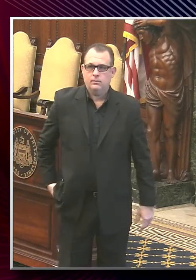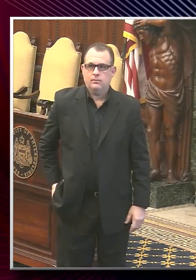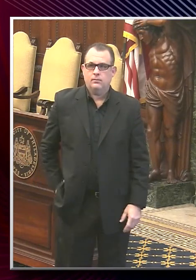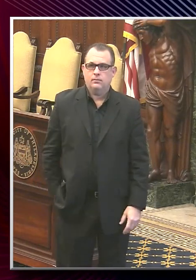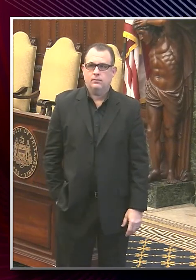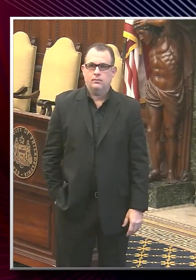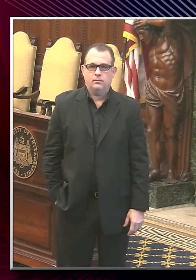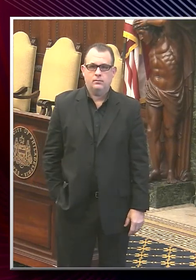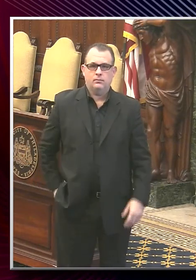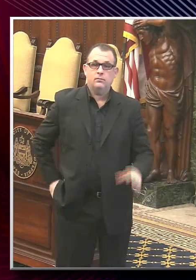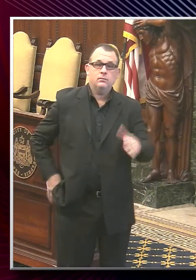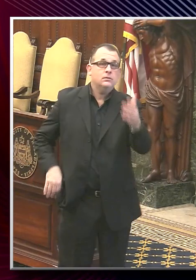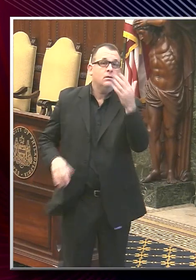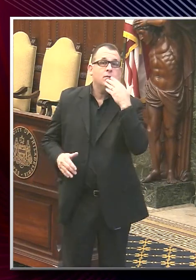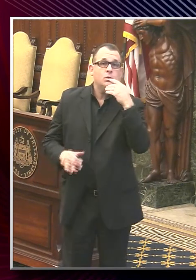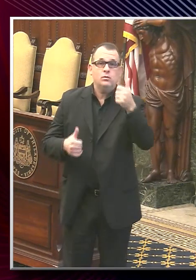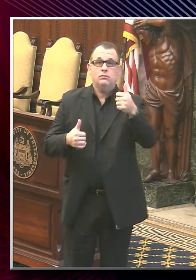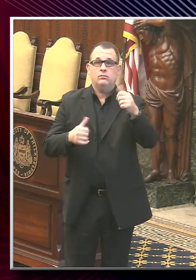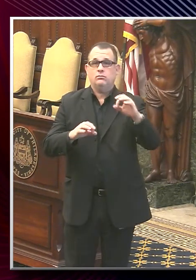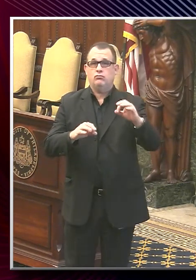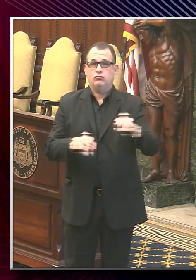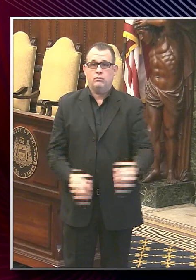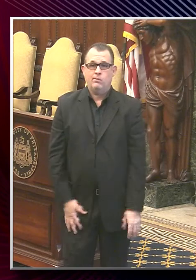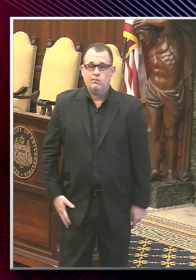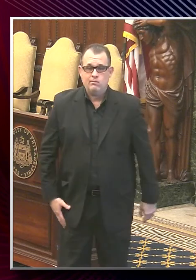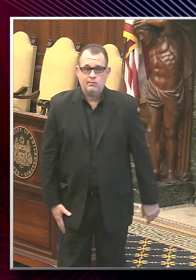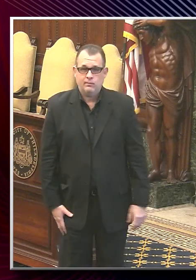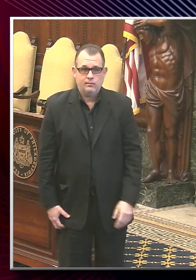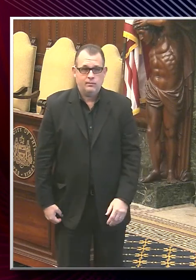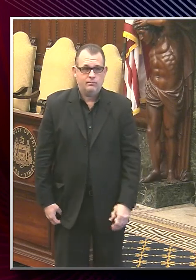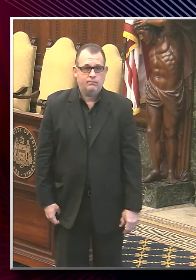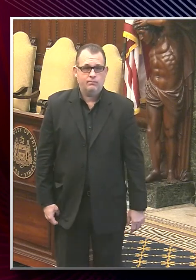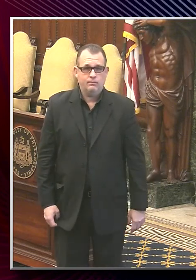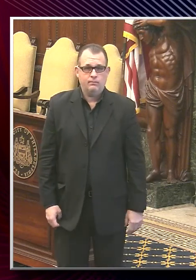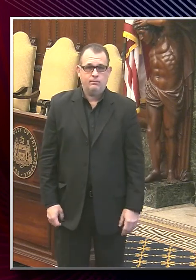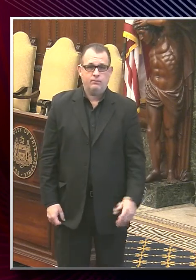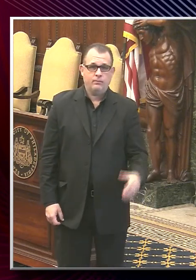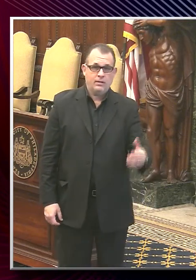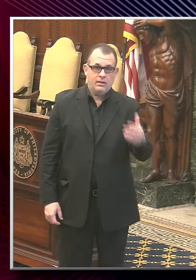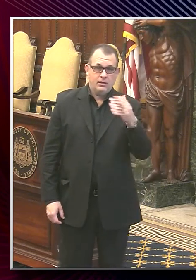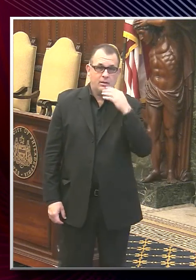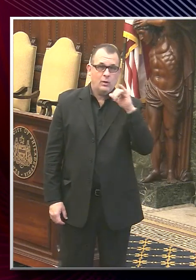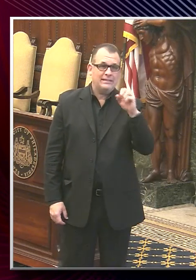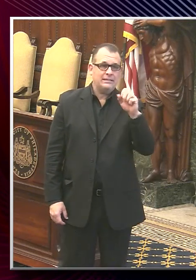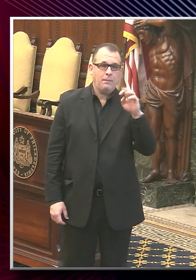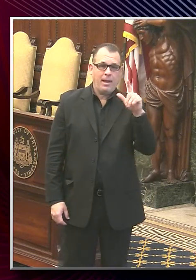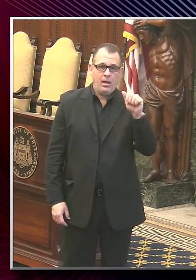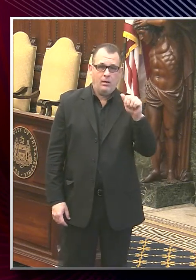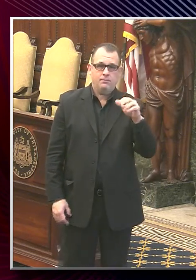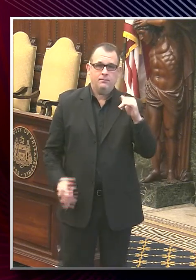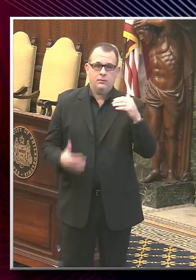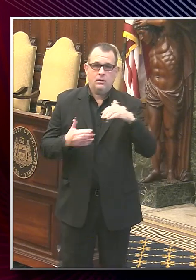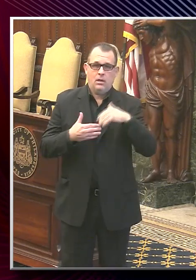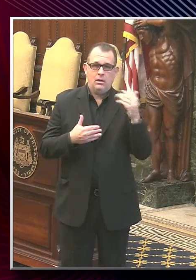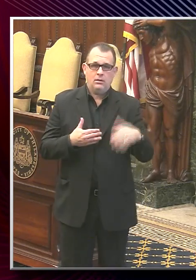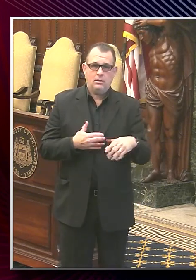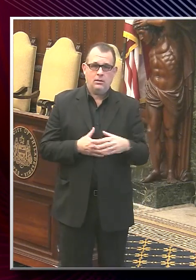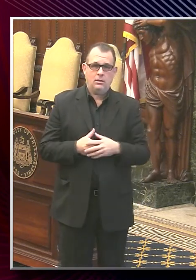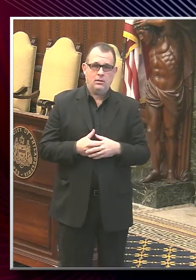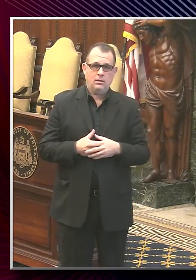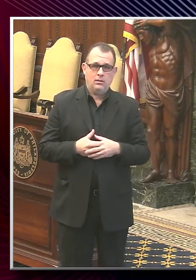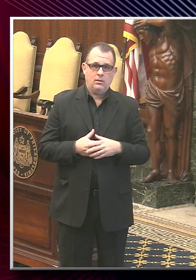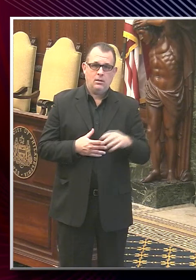Thank you so much. Appreciate it. You're welcome. Thank you, Isabel. And let's go now to Mike Donofrio of the Tribune.